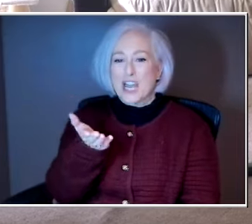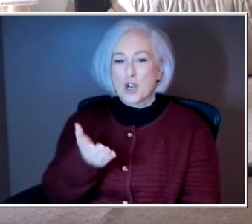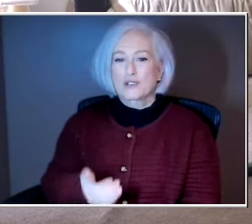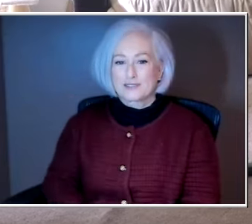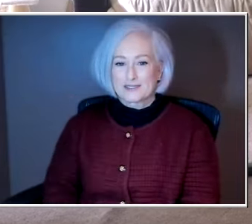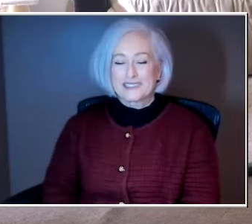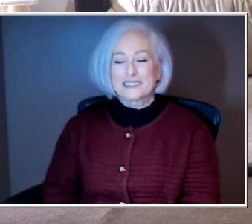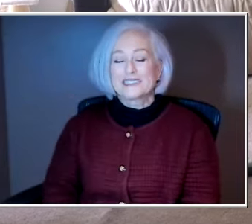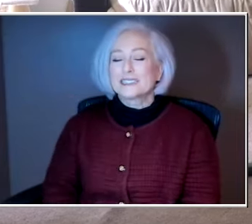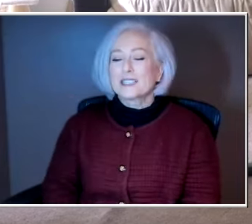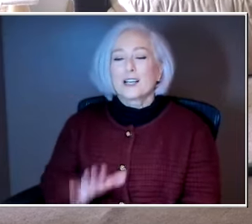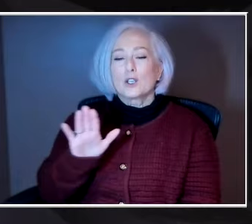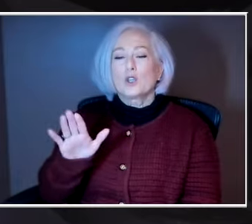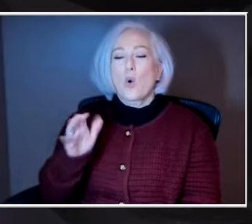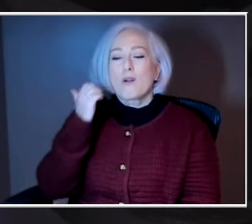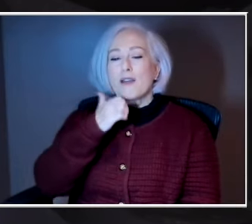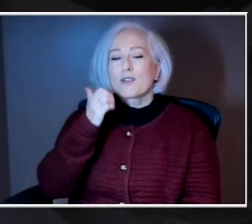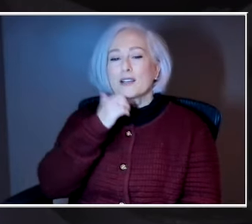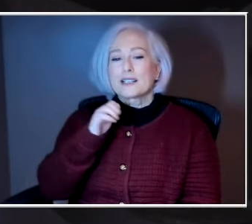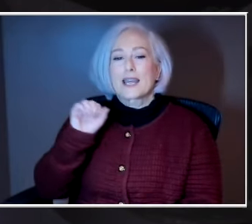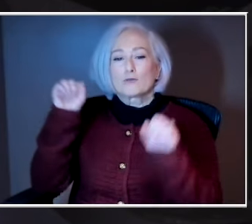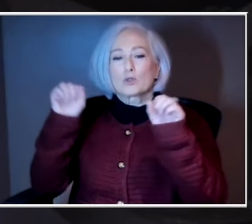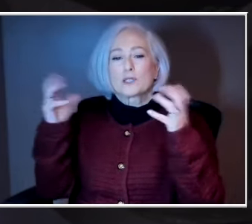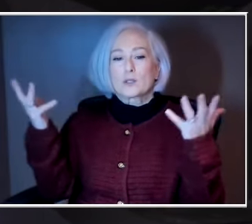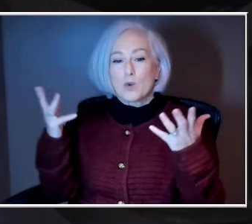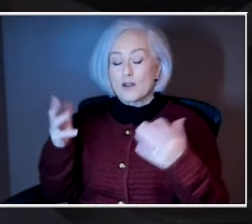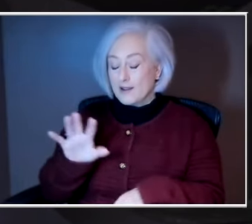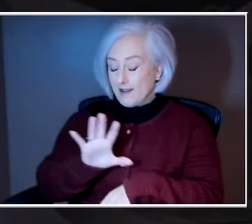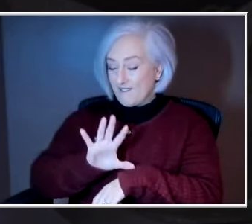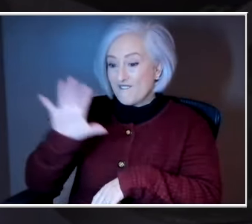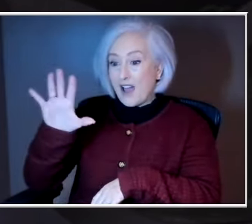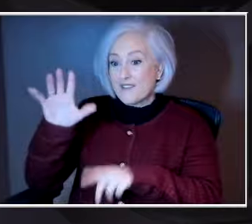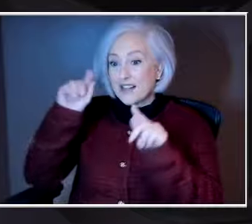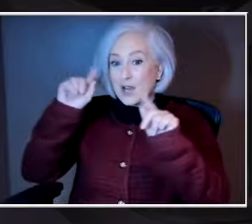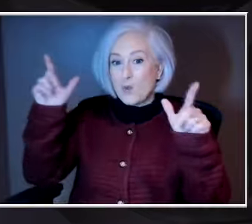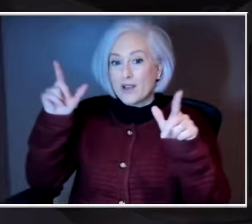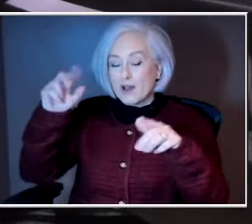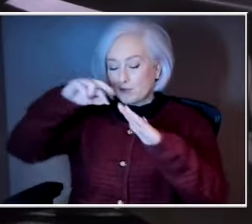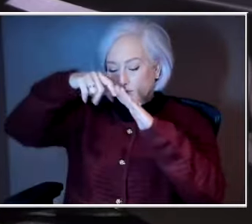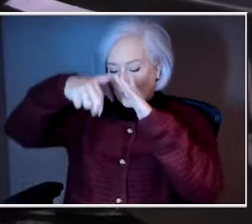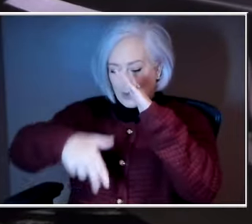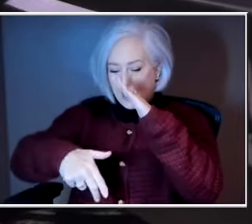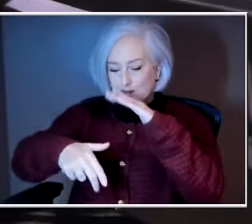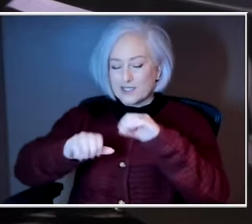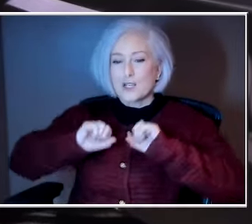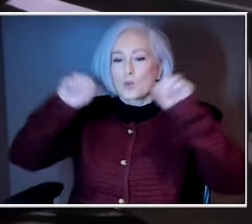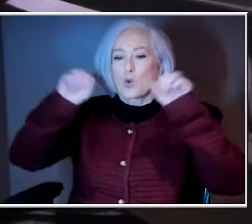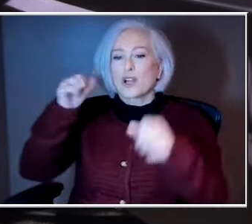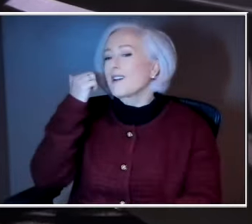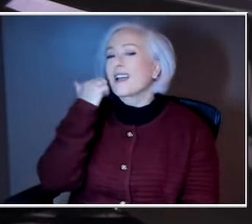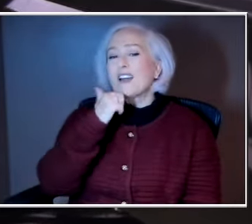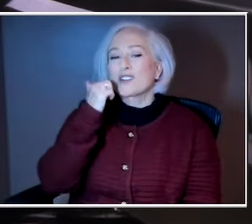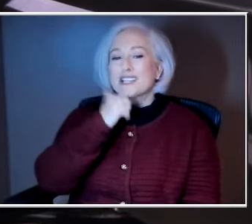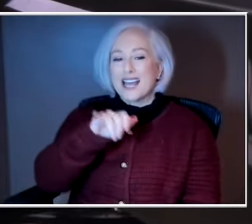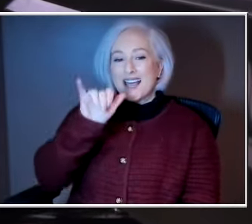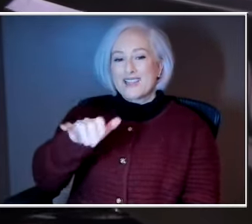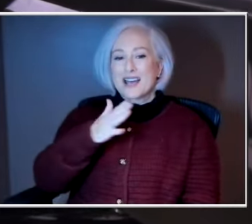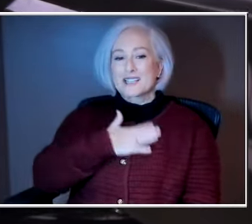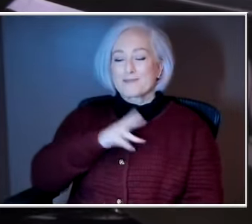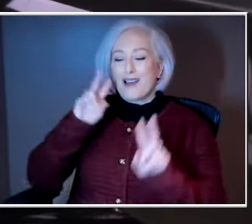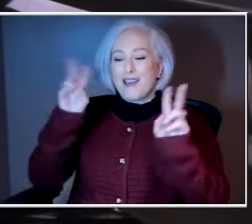your routine like? 5 o'clock in the morning, I get up, go downstairs, and I work out every day. Girl. It is my happy time now. I